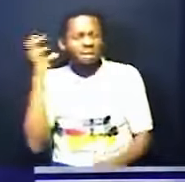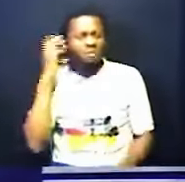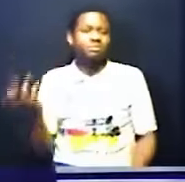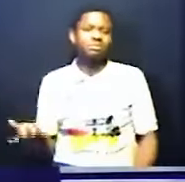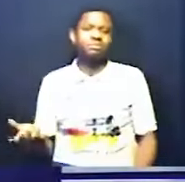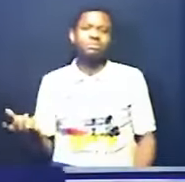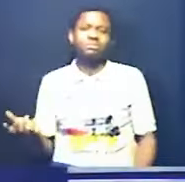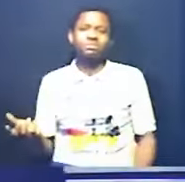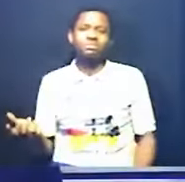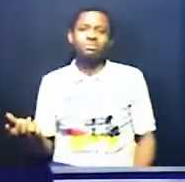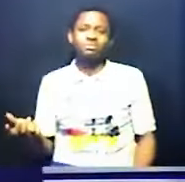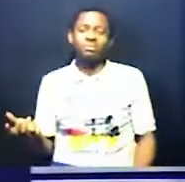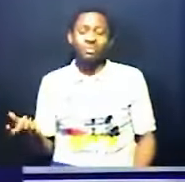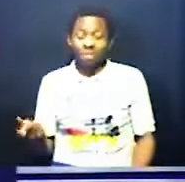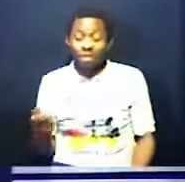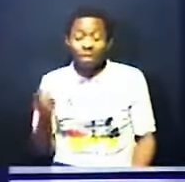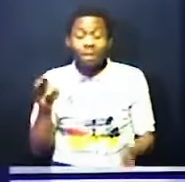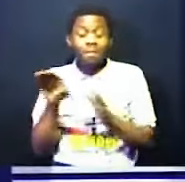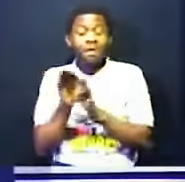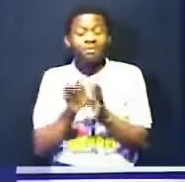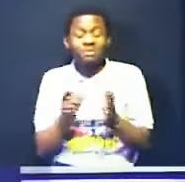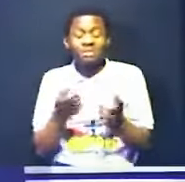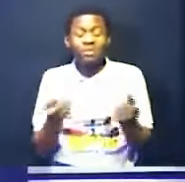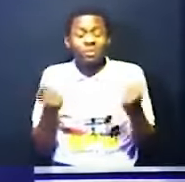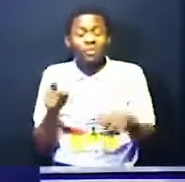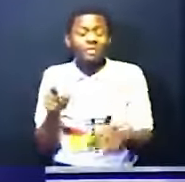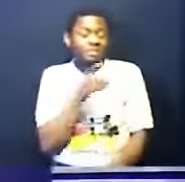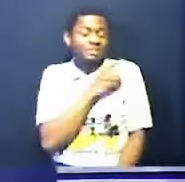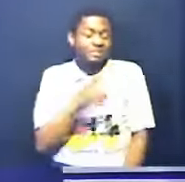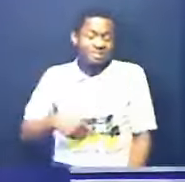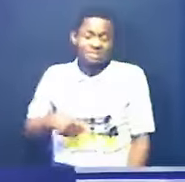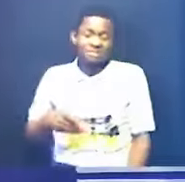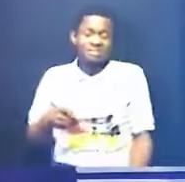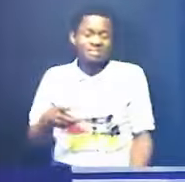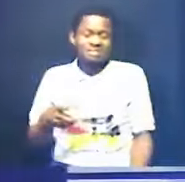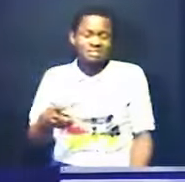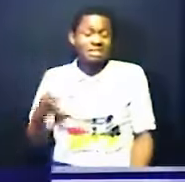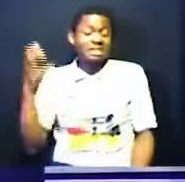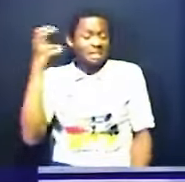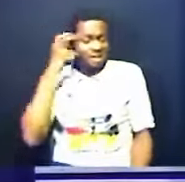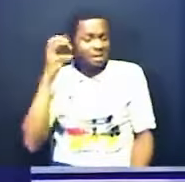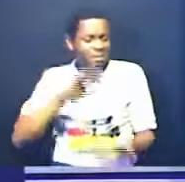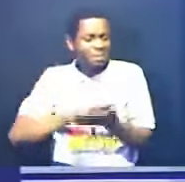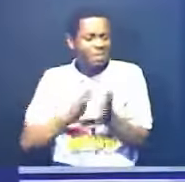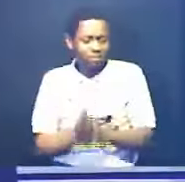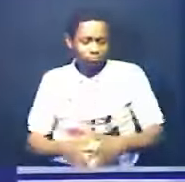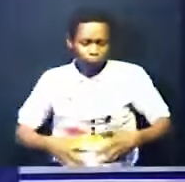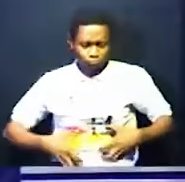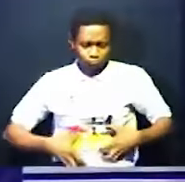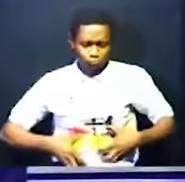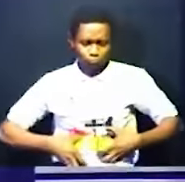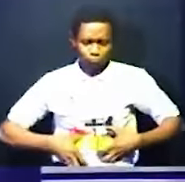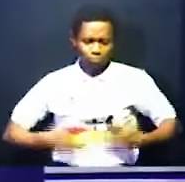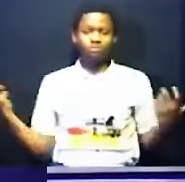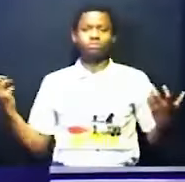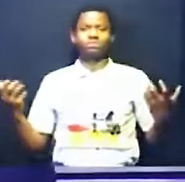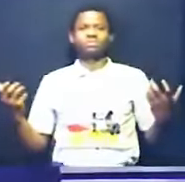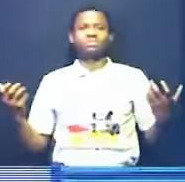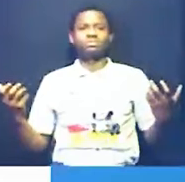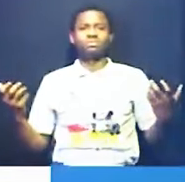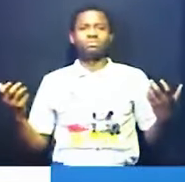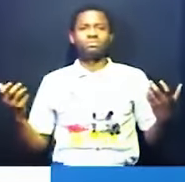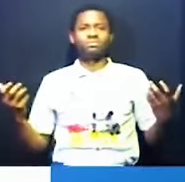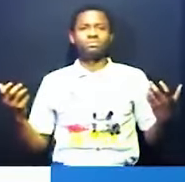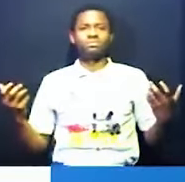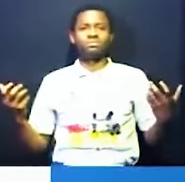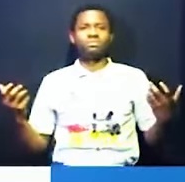the Bible says that when King David heard all this, he was furious. Joseph ne se ebra ohini David